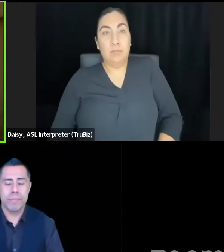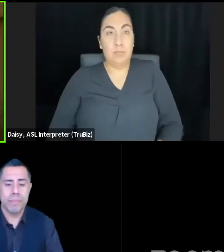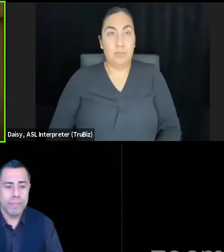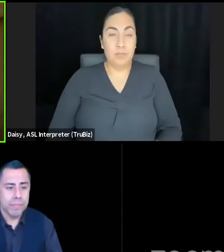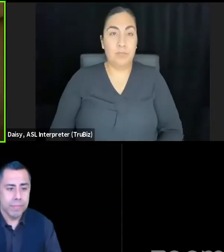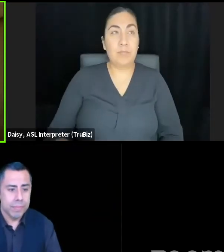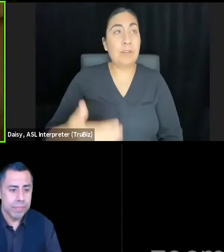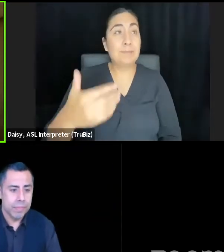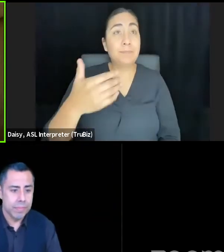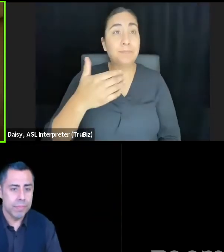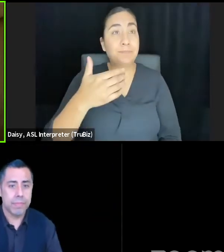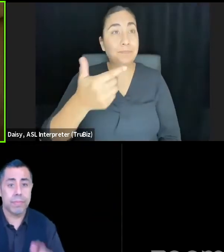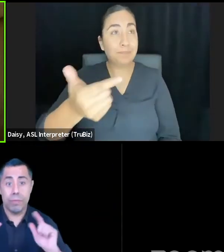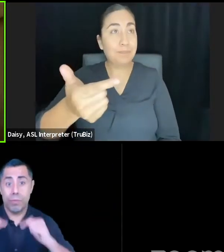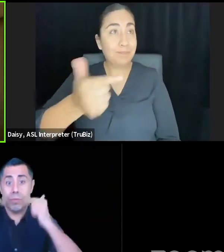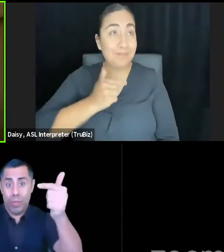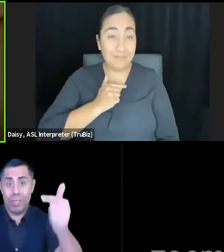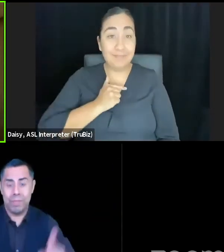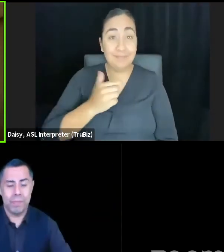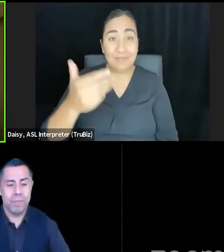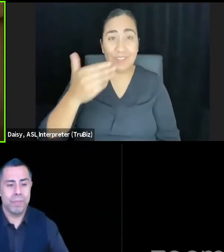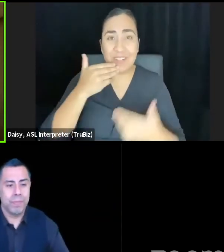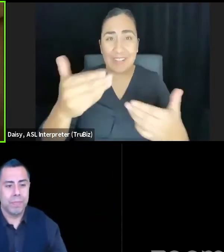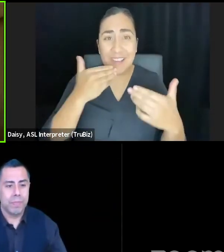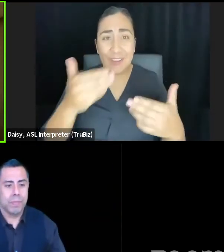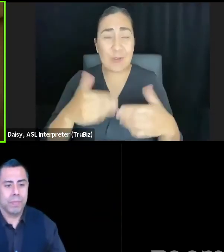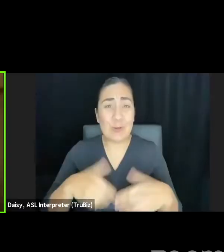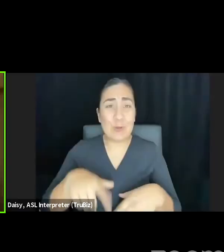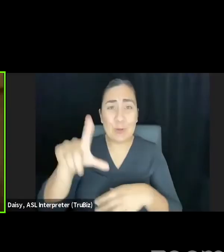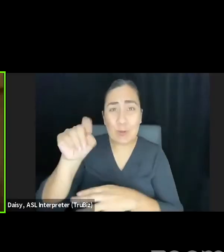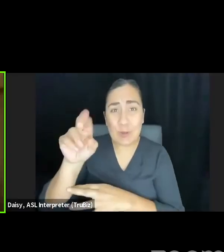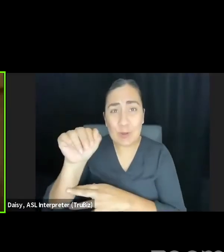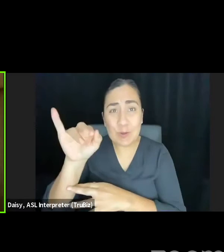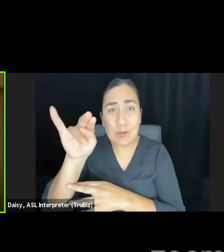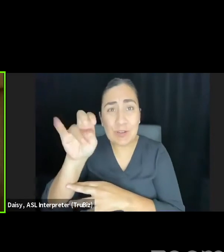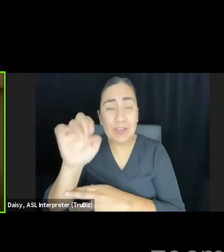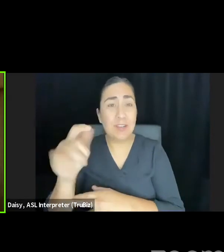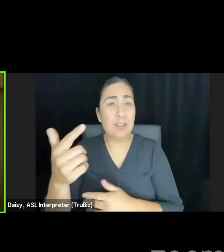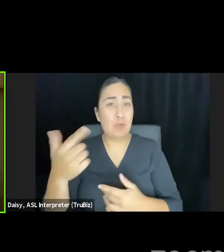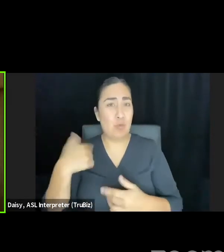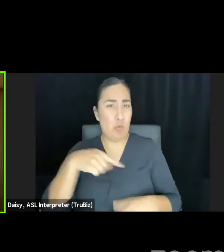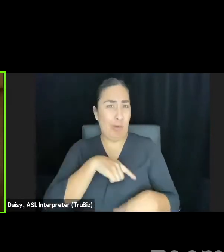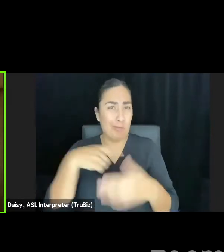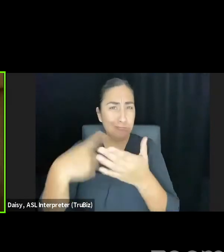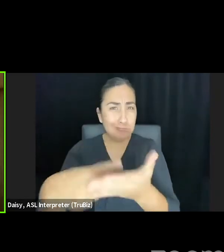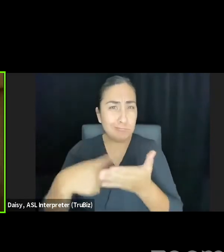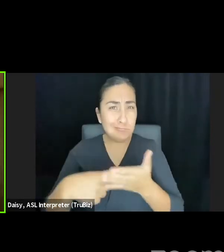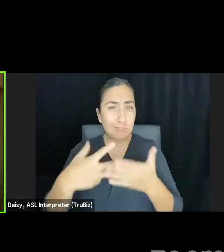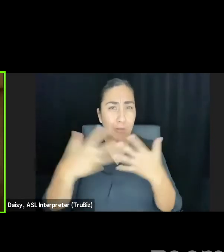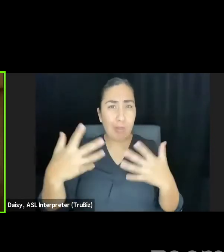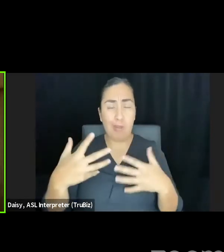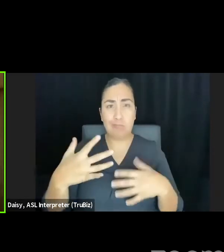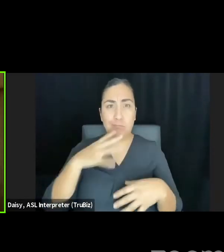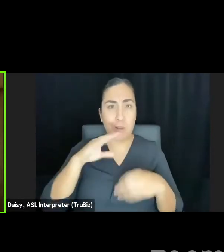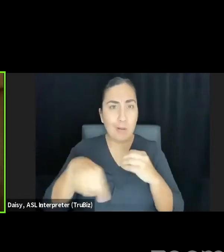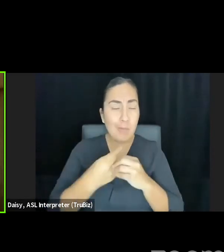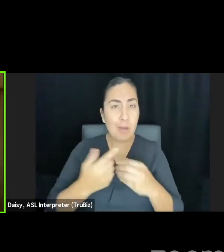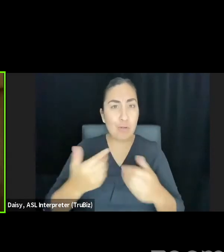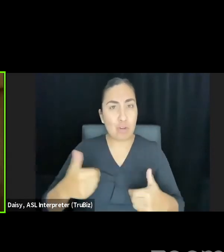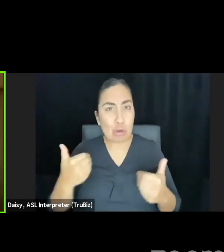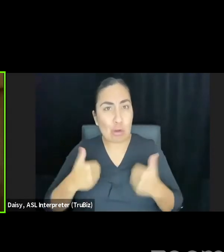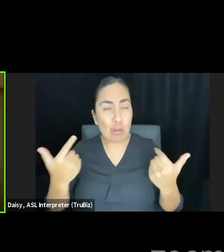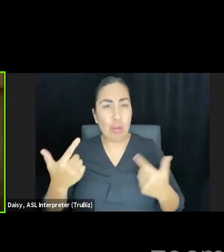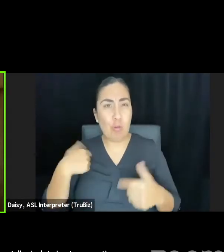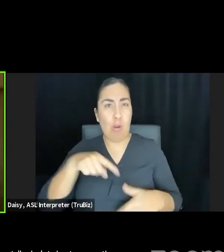Our youth, my friends, we've talked a lot this week about our youth, and we're so fortunate in these projects. We get to have youth and elders and everybody in between, and they